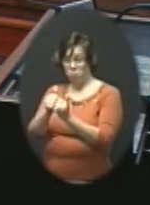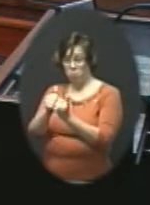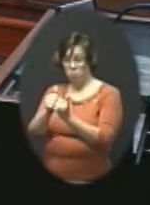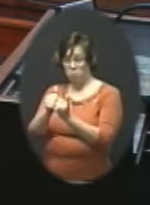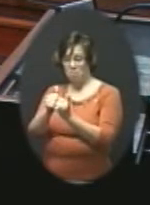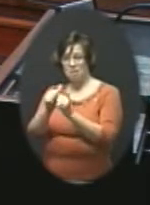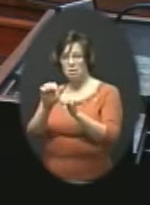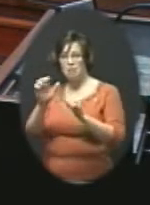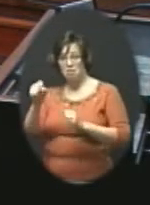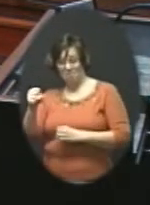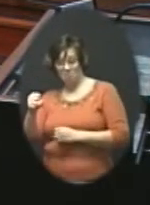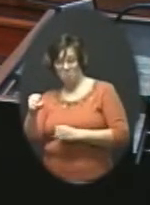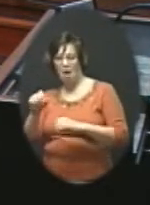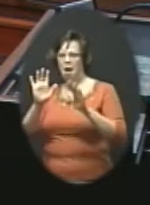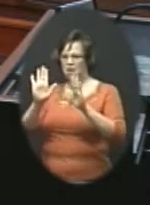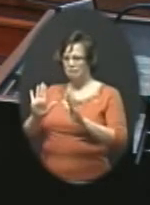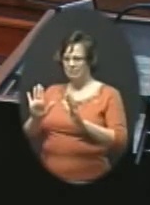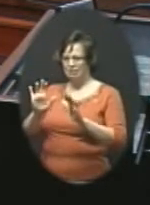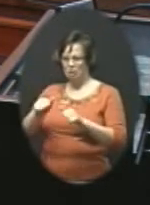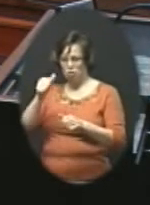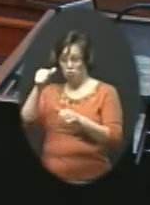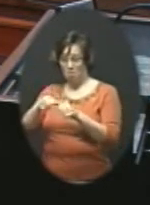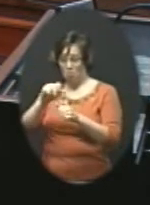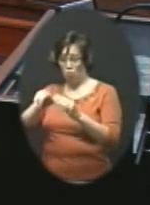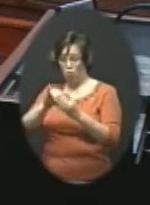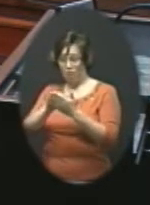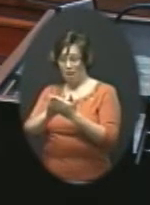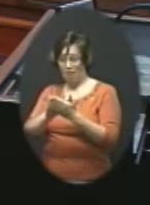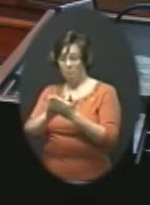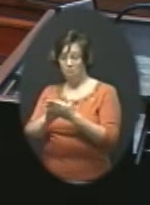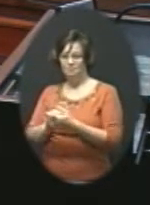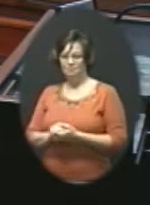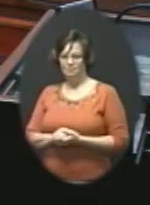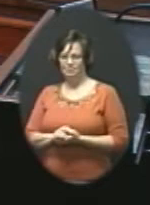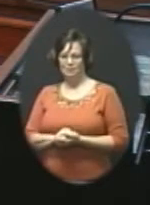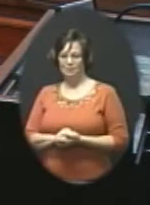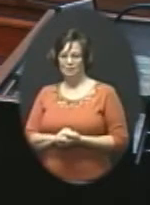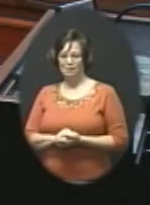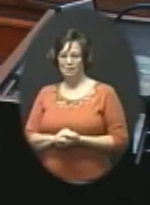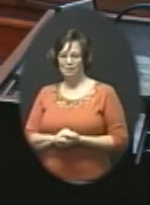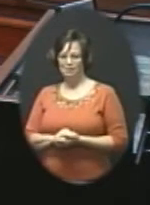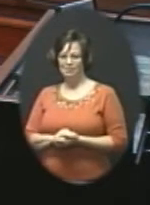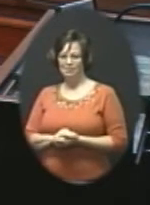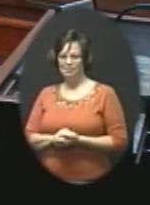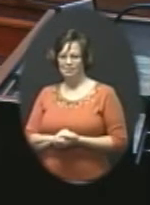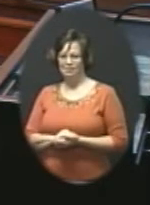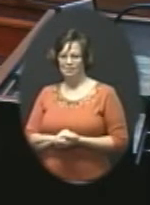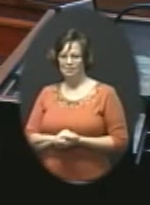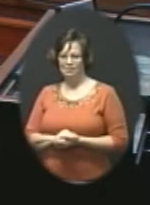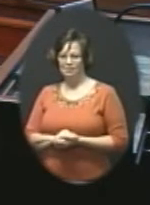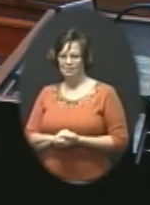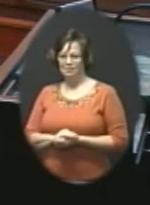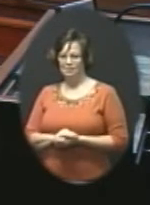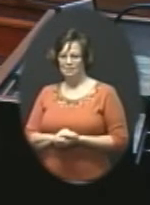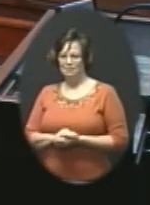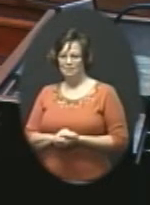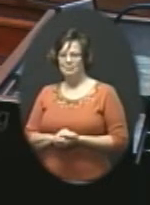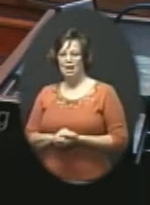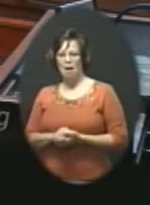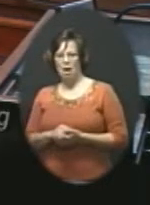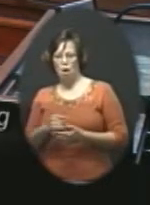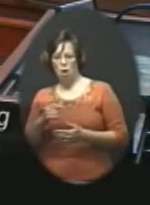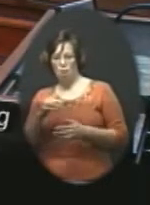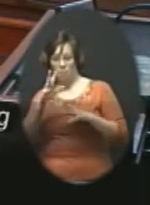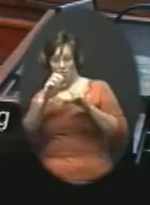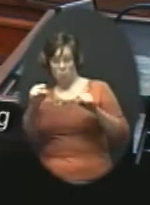Yeah. Excellent. Can you remember all that? You want to do 2-9 with President, that